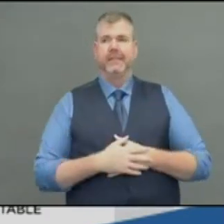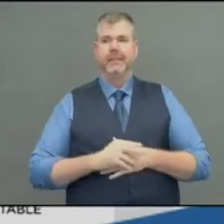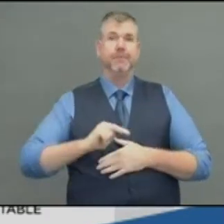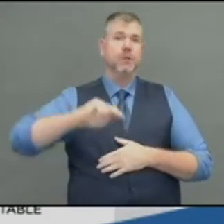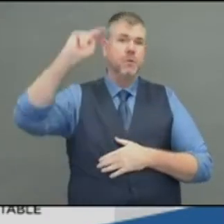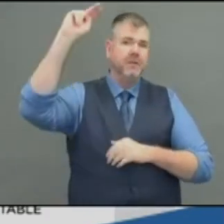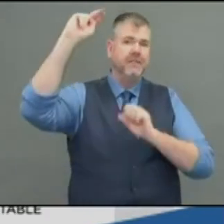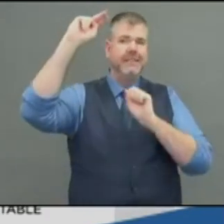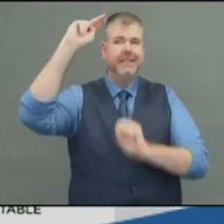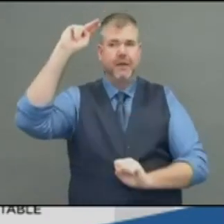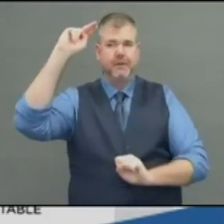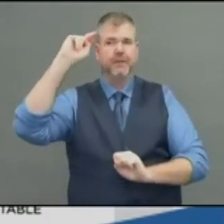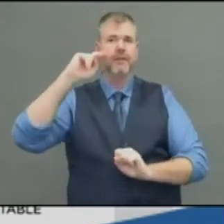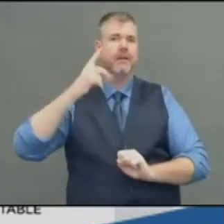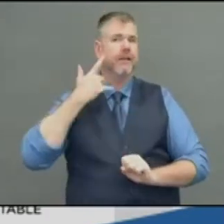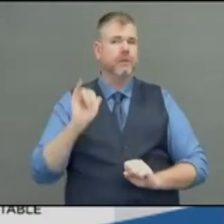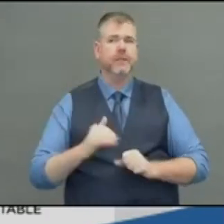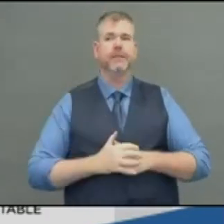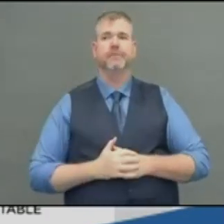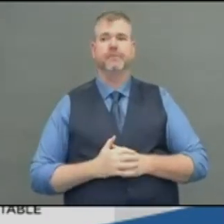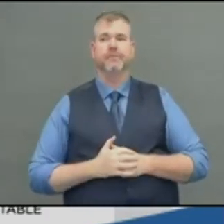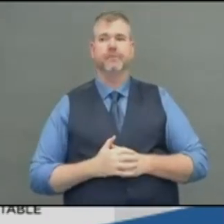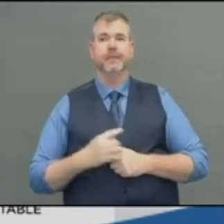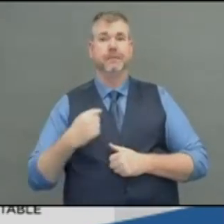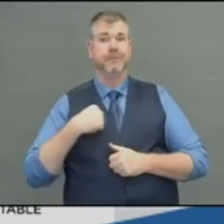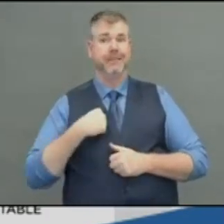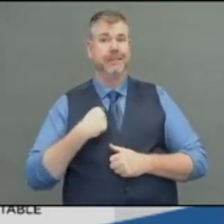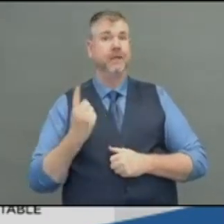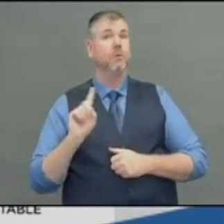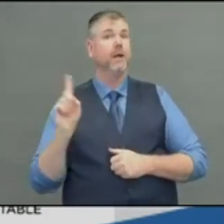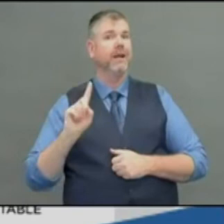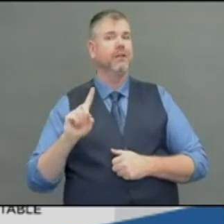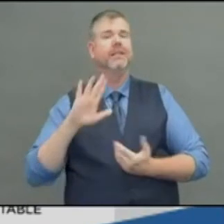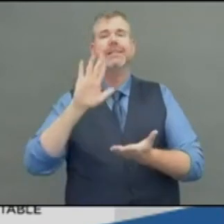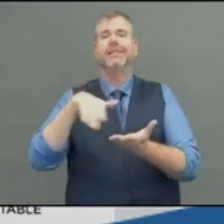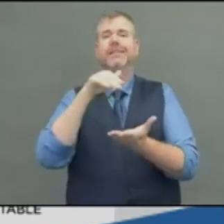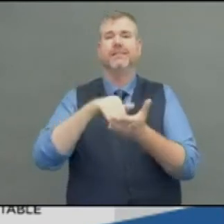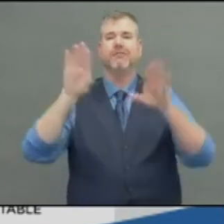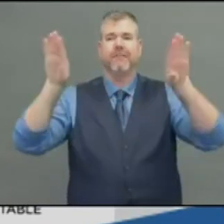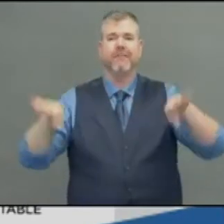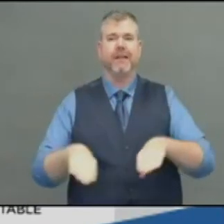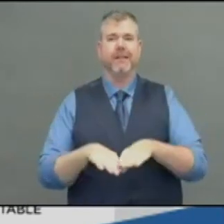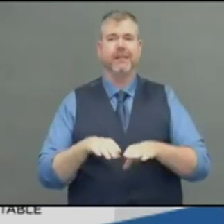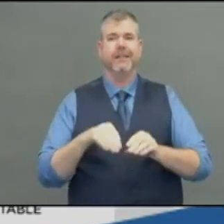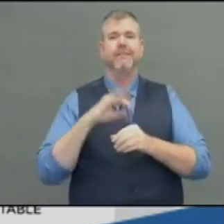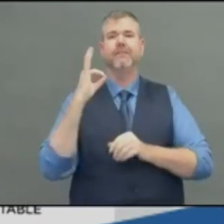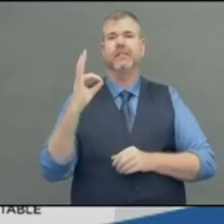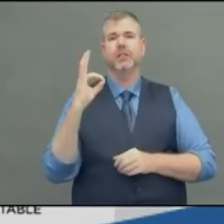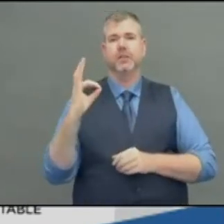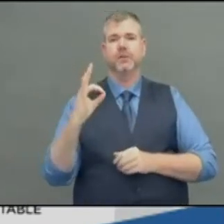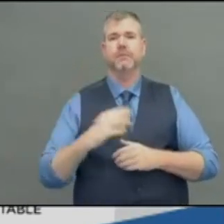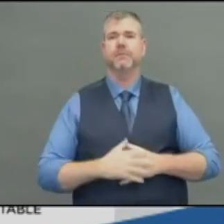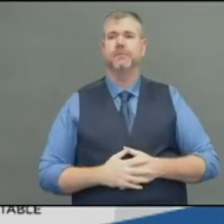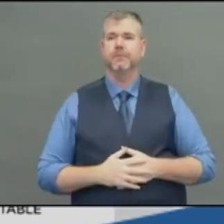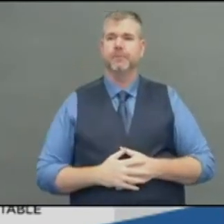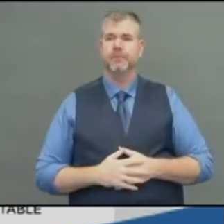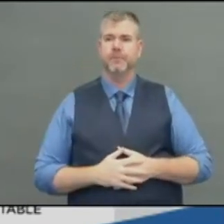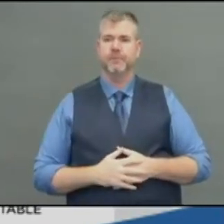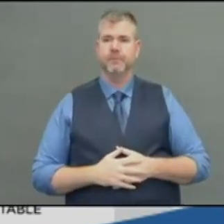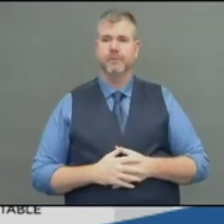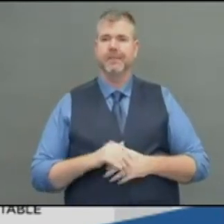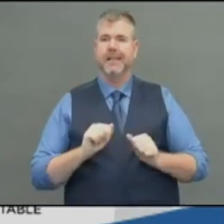Southern California. I'm in the Central Valley. We have an office in Fresno. So if you go onto our website,